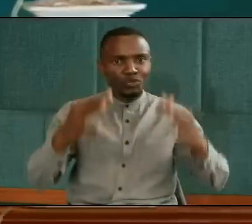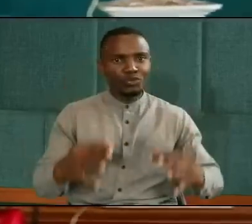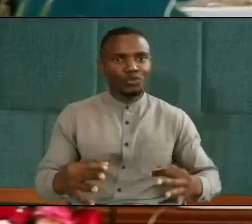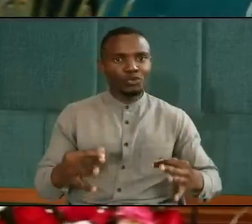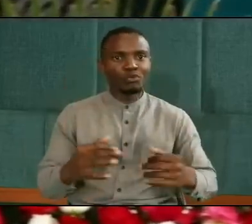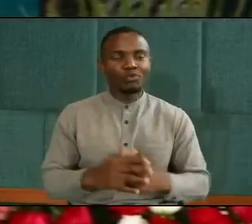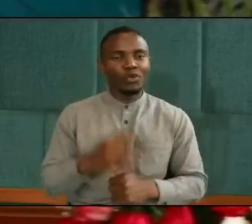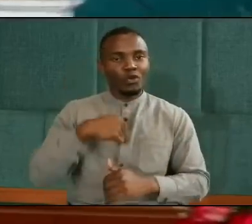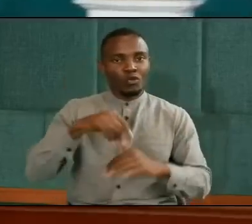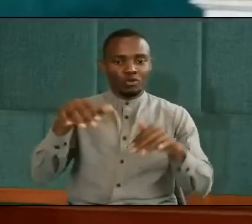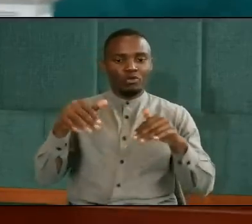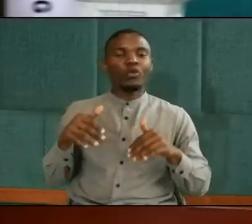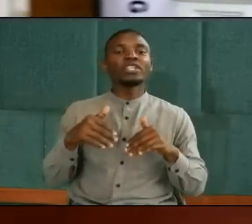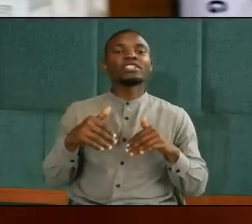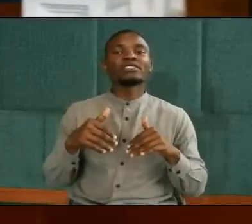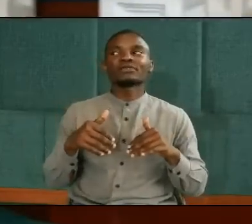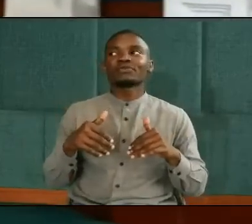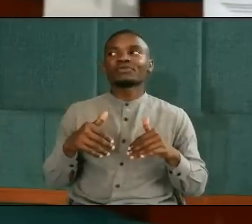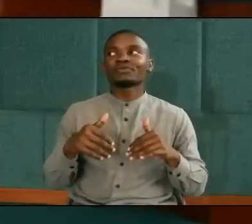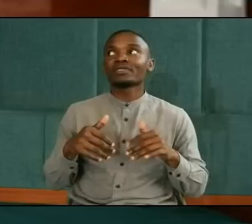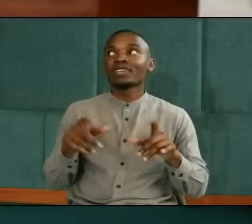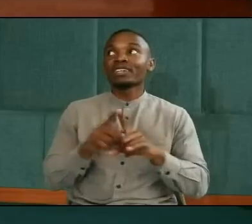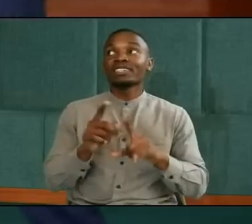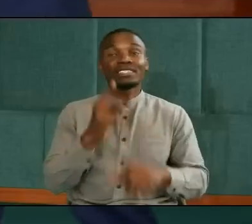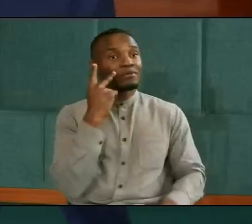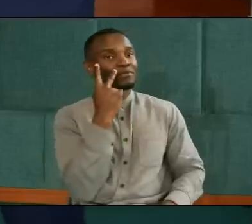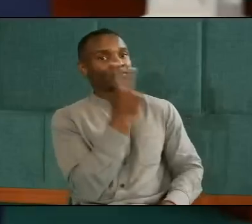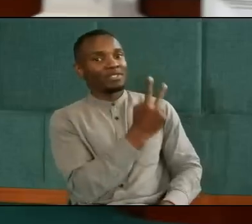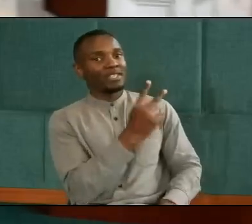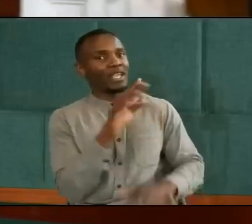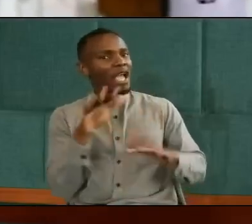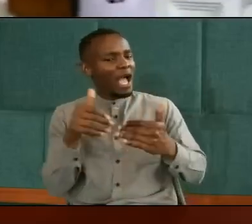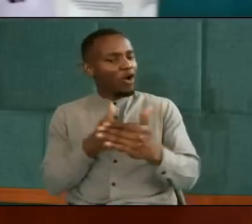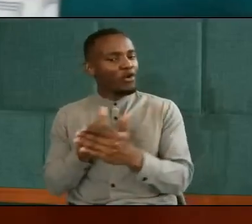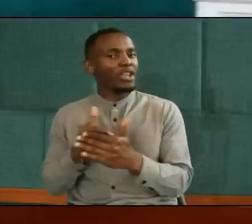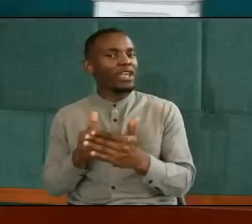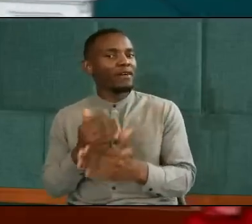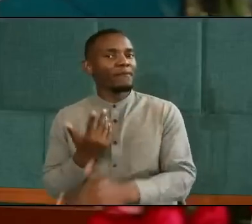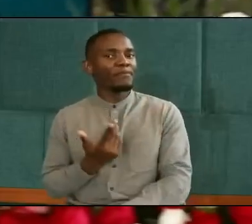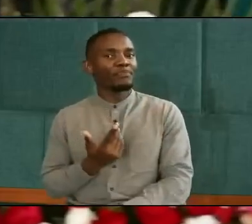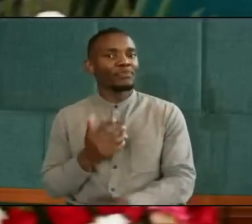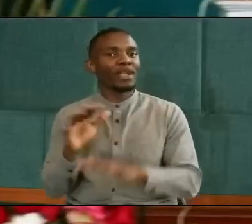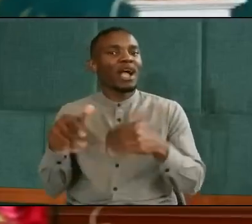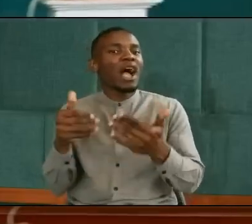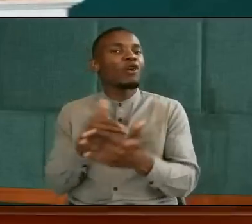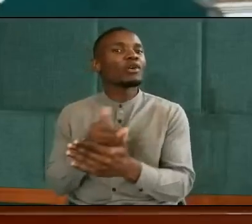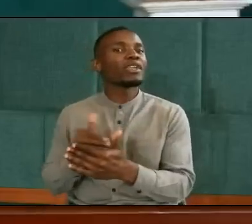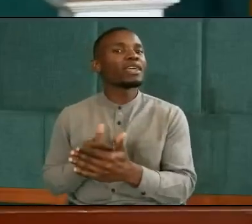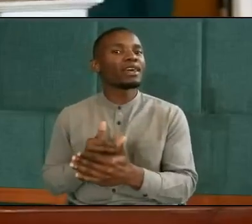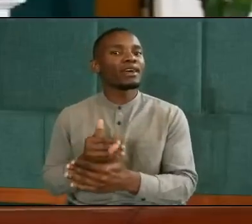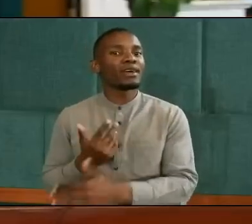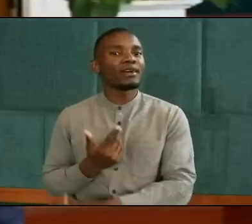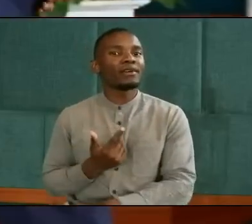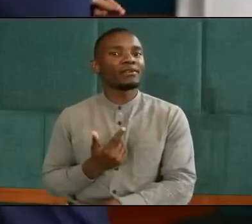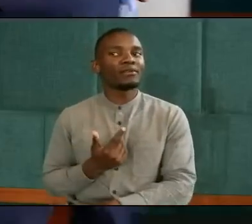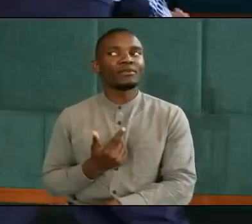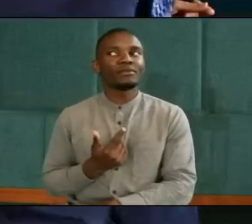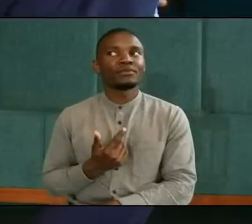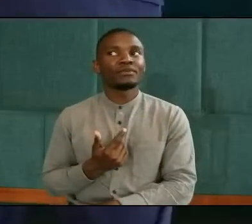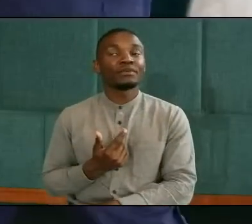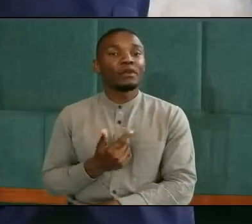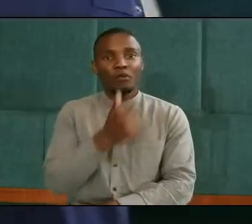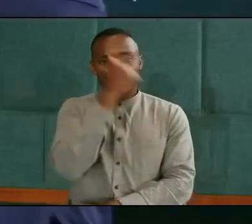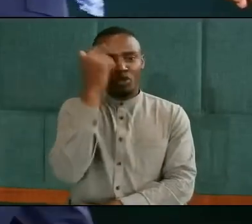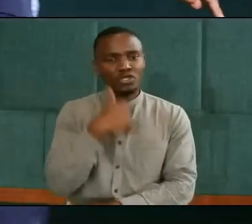the pause. Stay with me. Look how close we are to the end. Hey, how close are we to the end? Well, there are